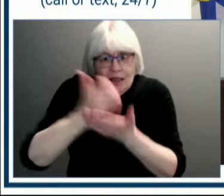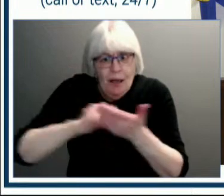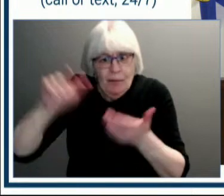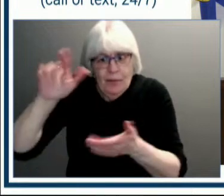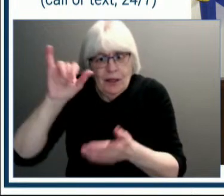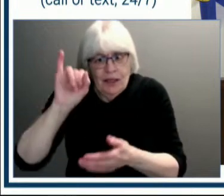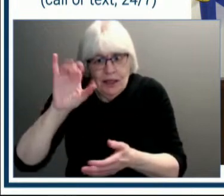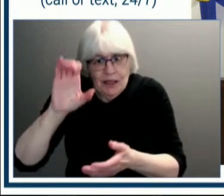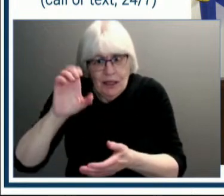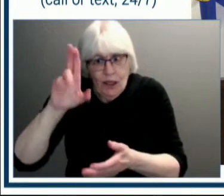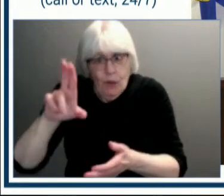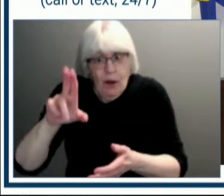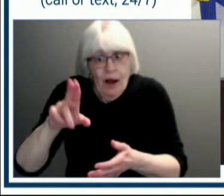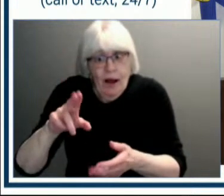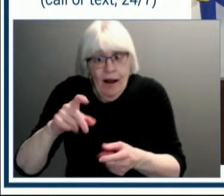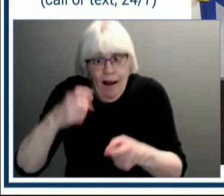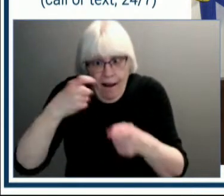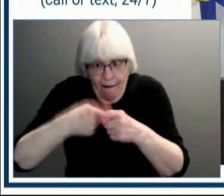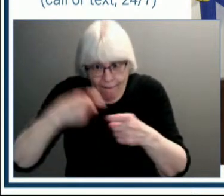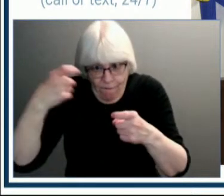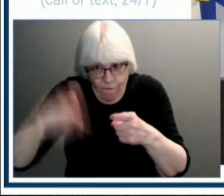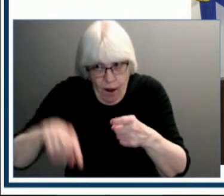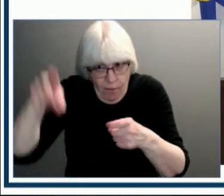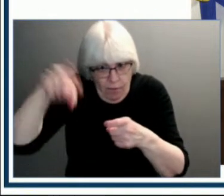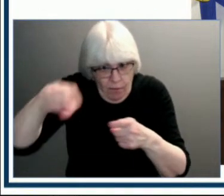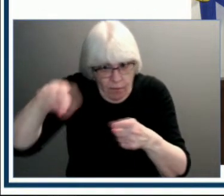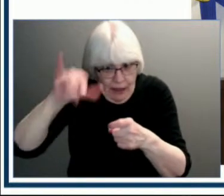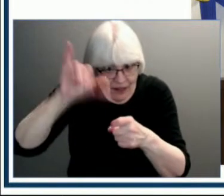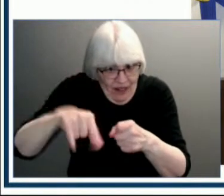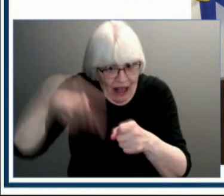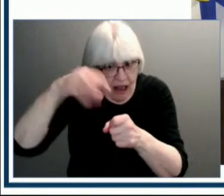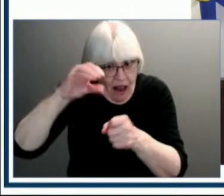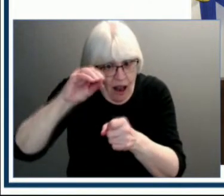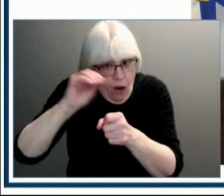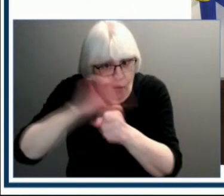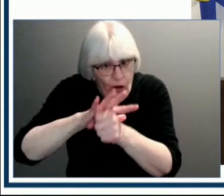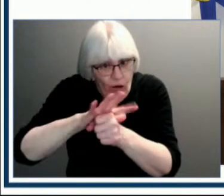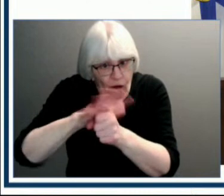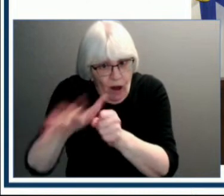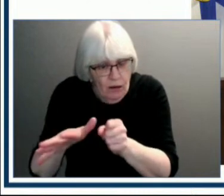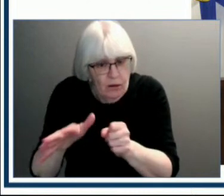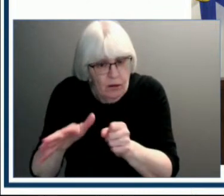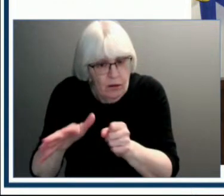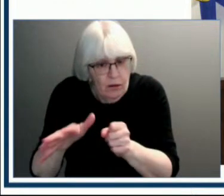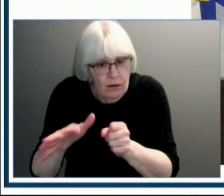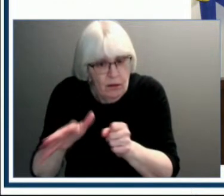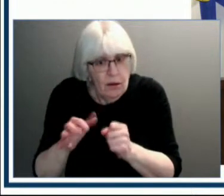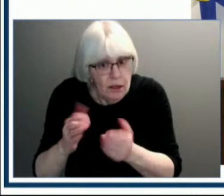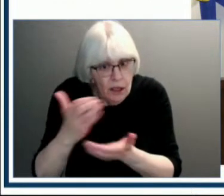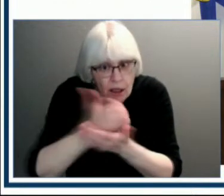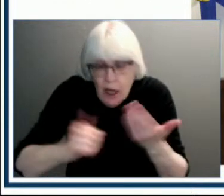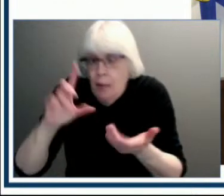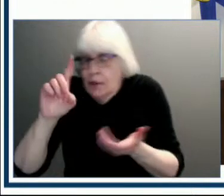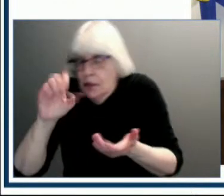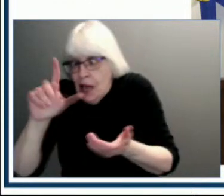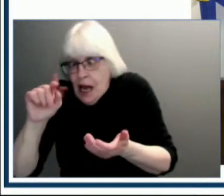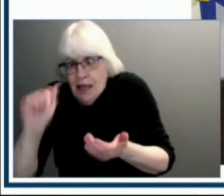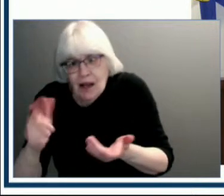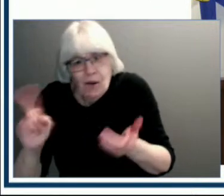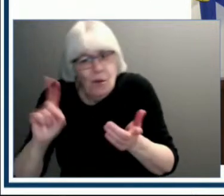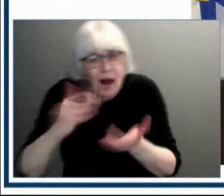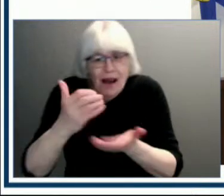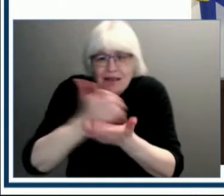you break out, how many are Delta or others, so we could just get a sense of whether Omicron is behind